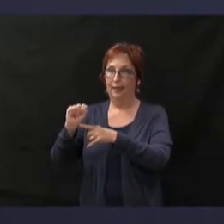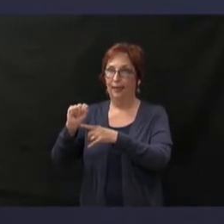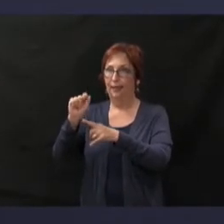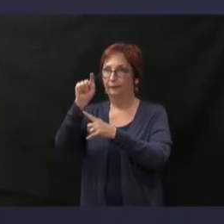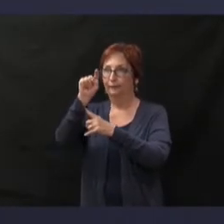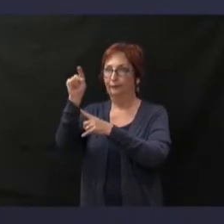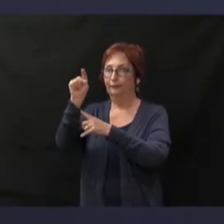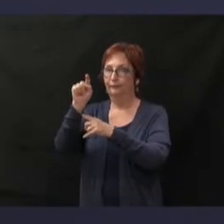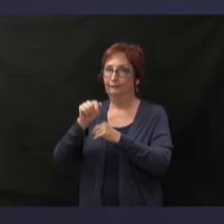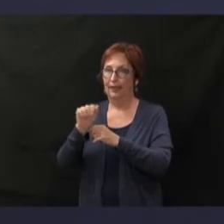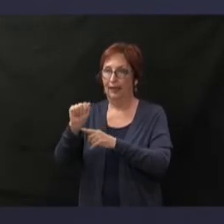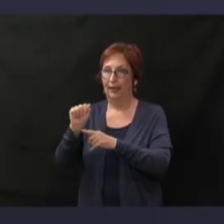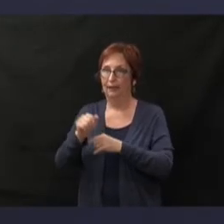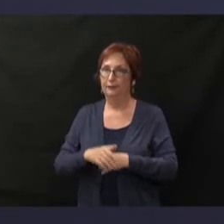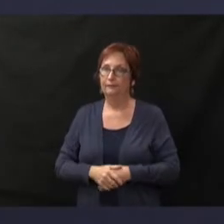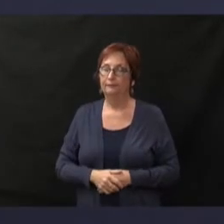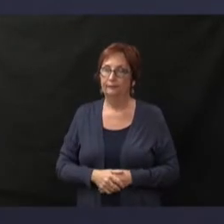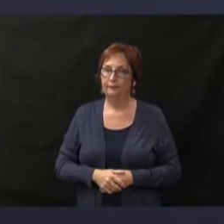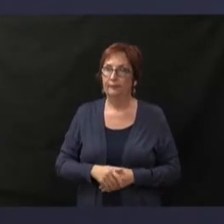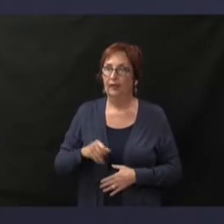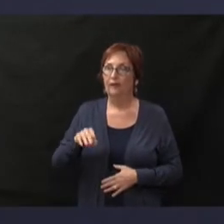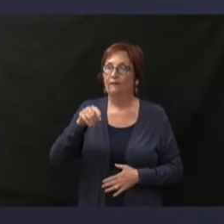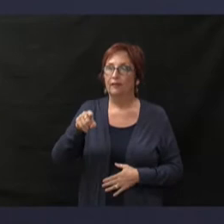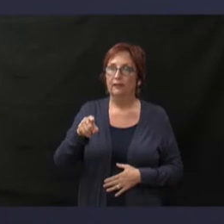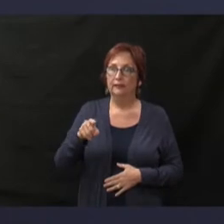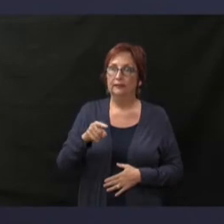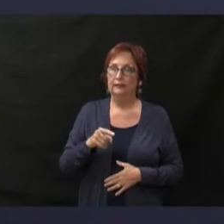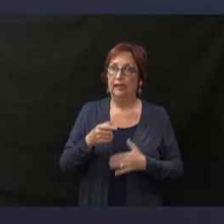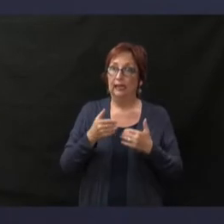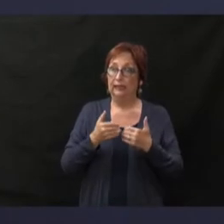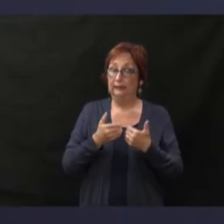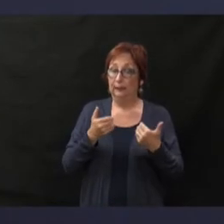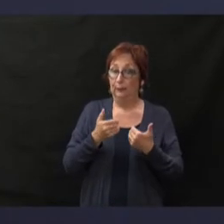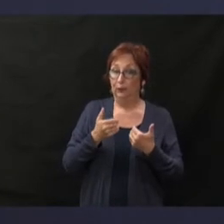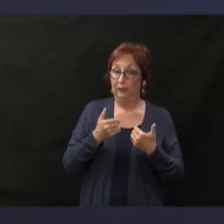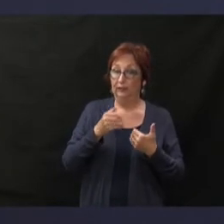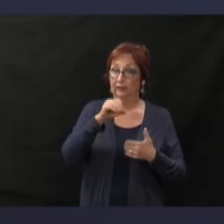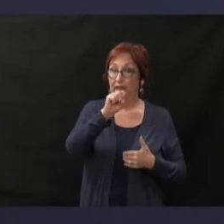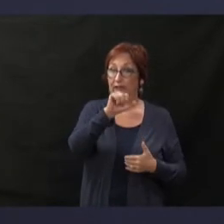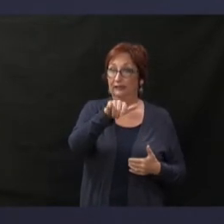And if this is its own syllable,